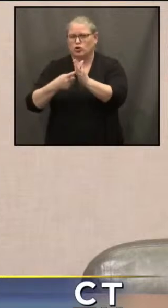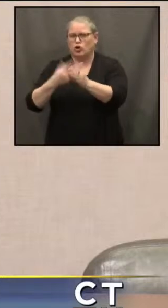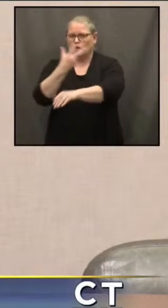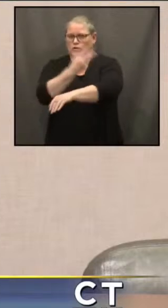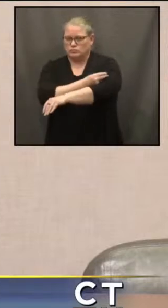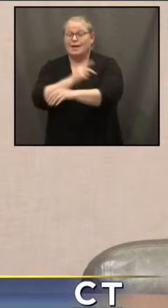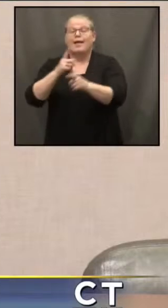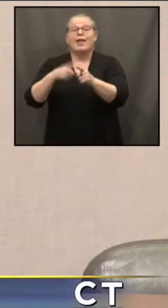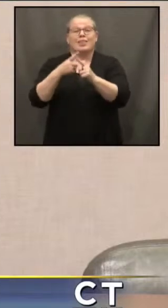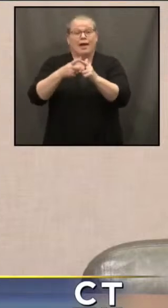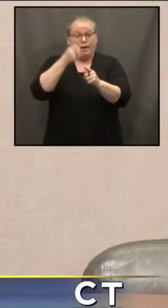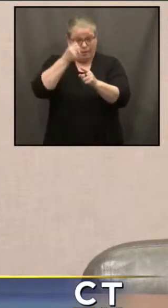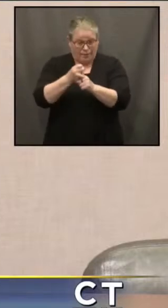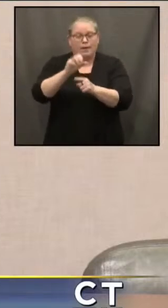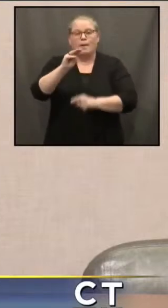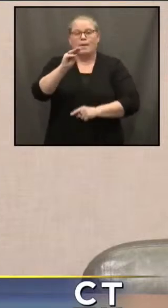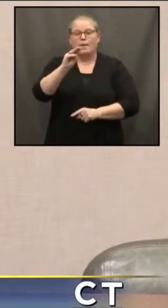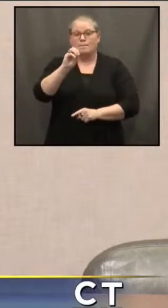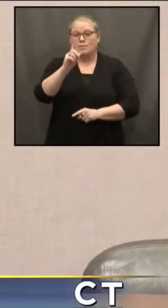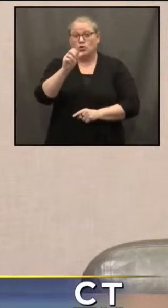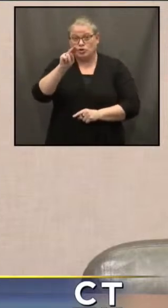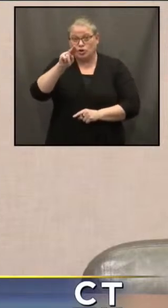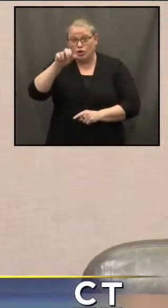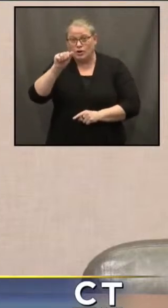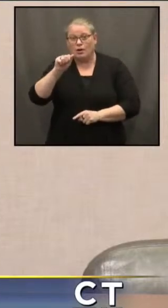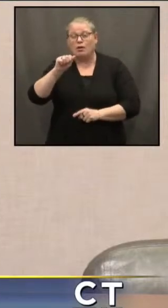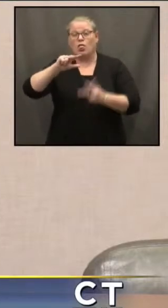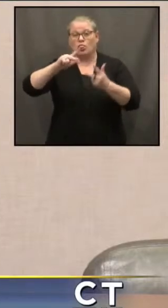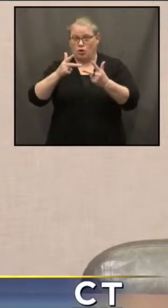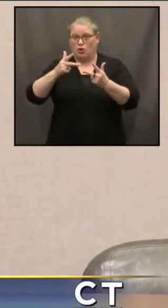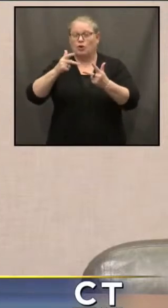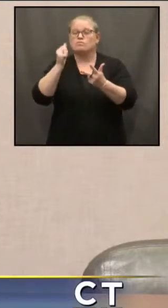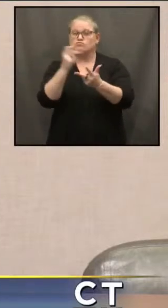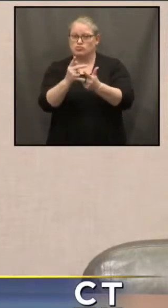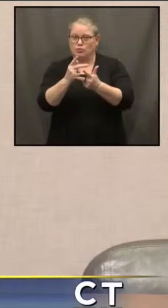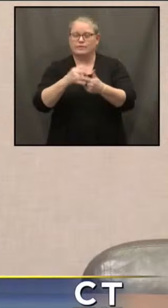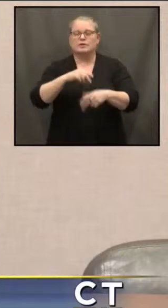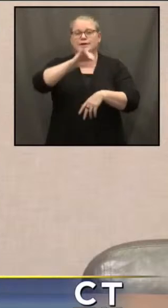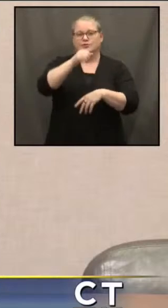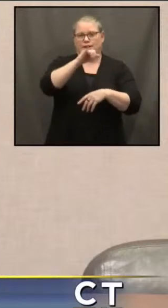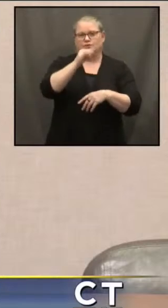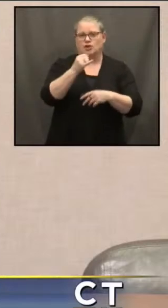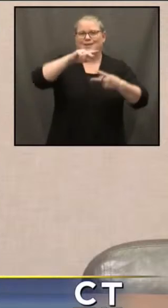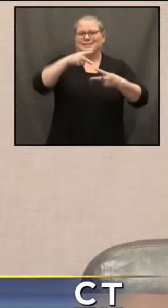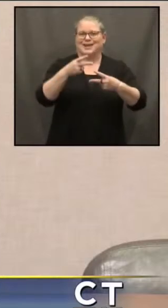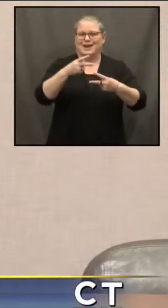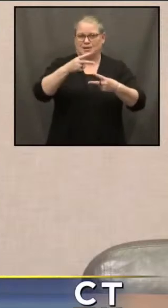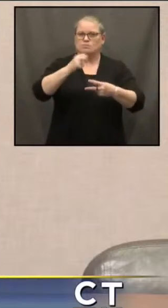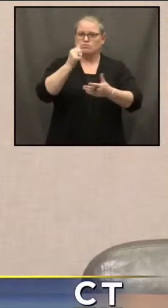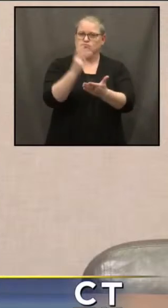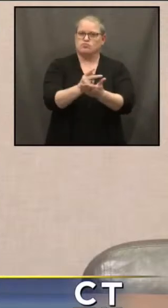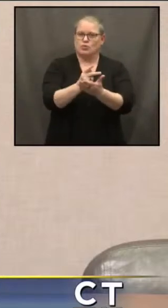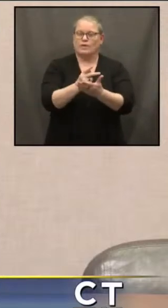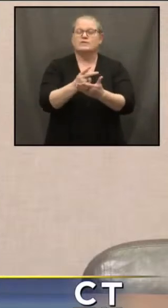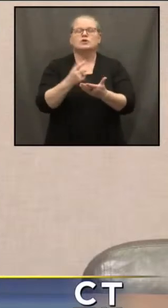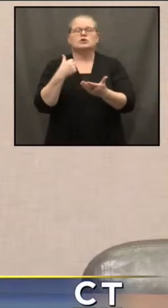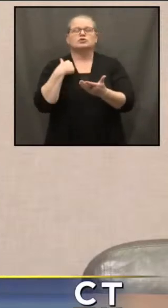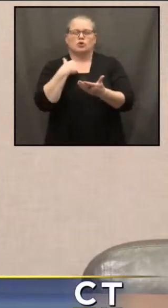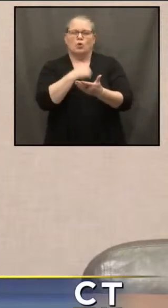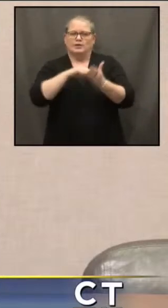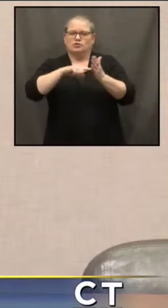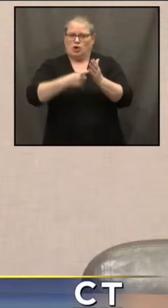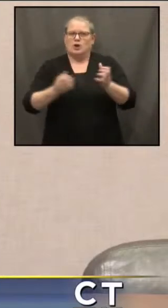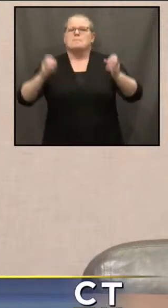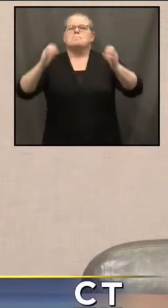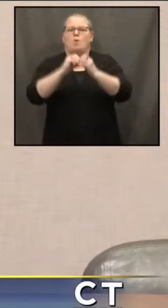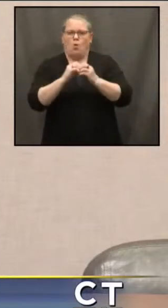nursing home residents in a given home would be eligible for some kind of booster, because different patients got different things in different homes. And so